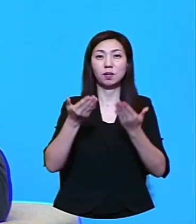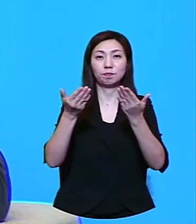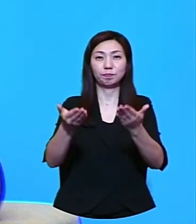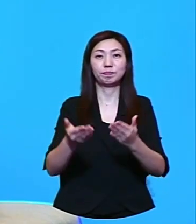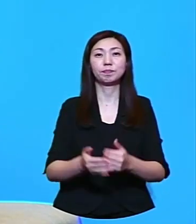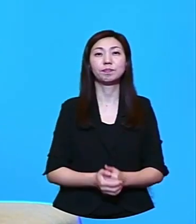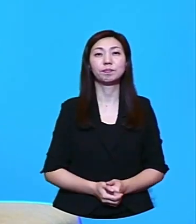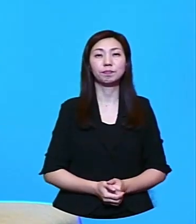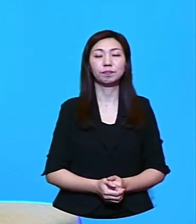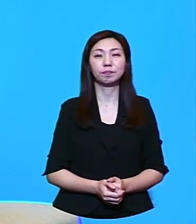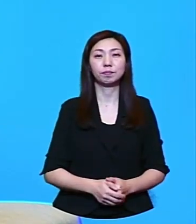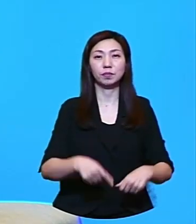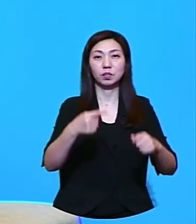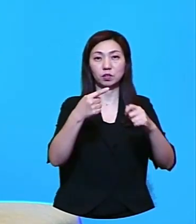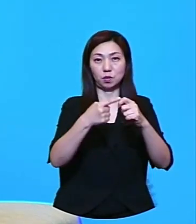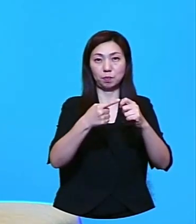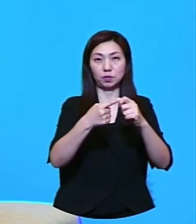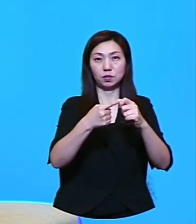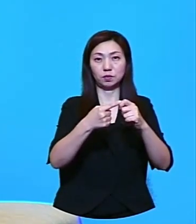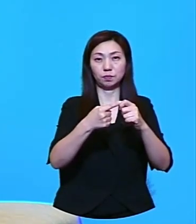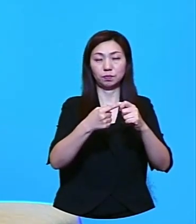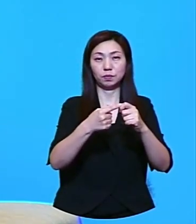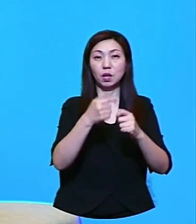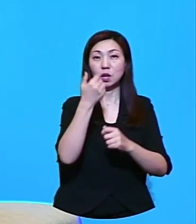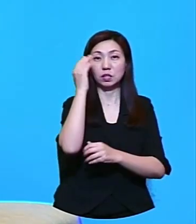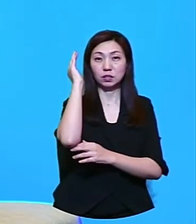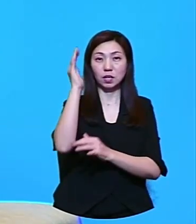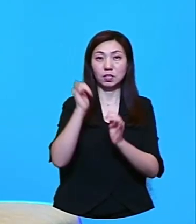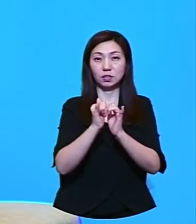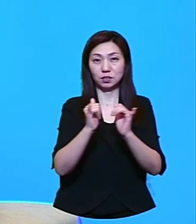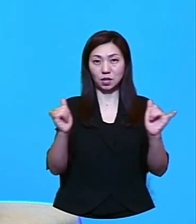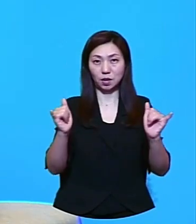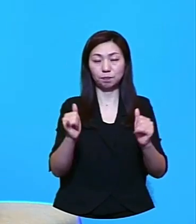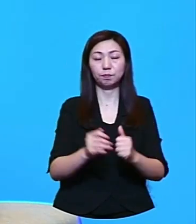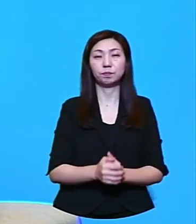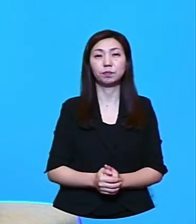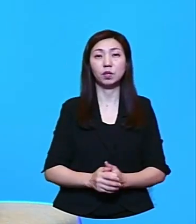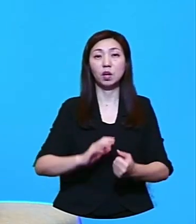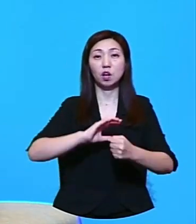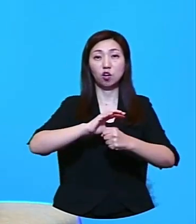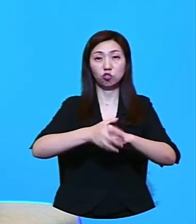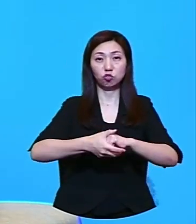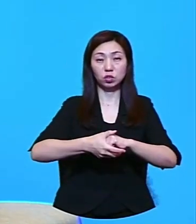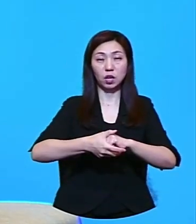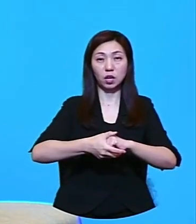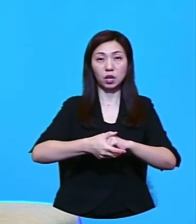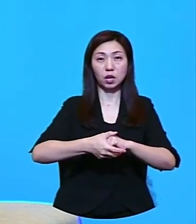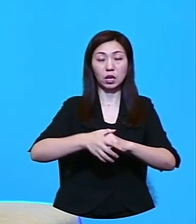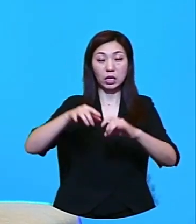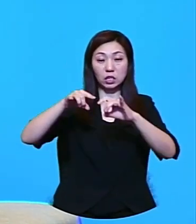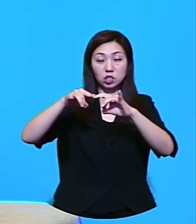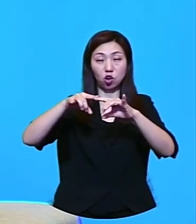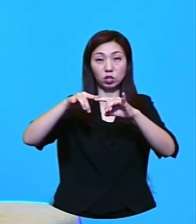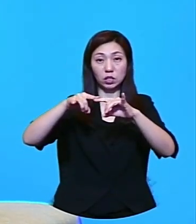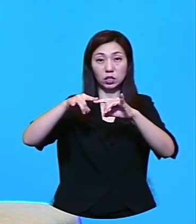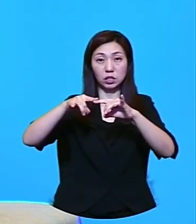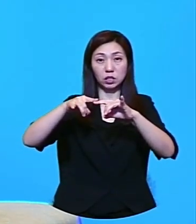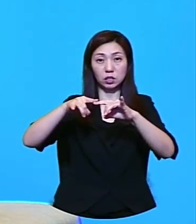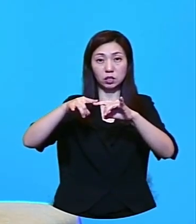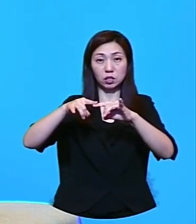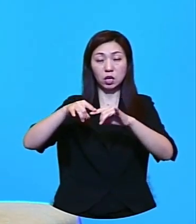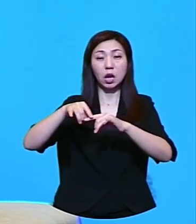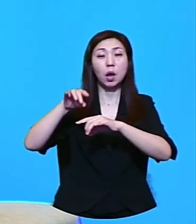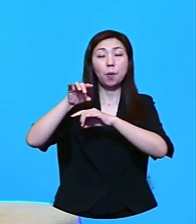Our first speaker is Ms. Doreen Bongdon Martin, who was elected Director of